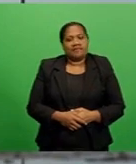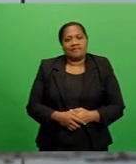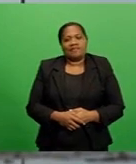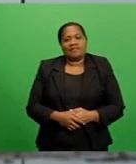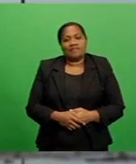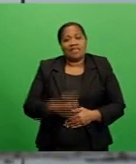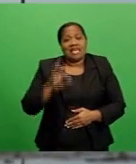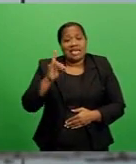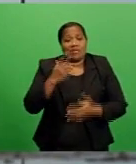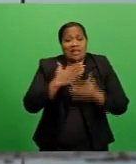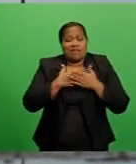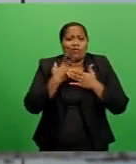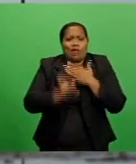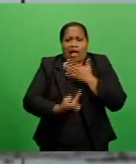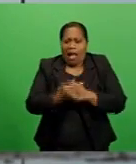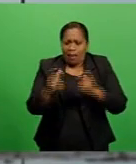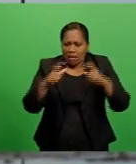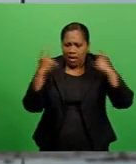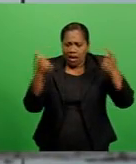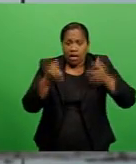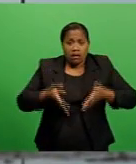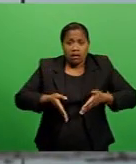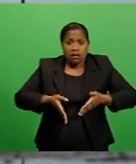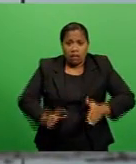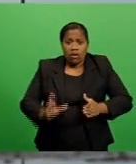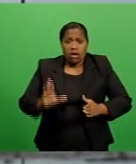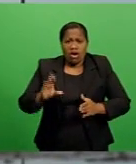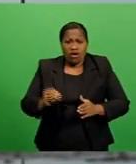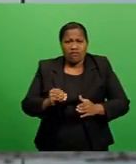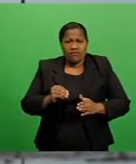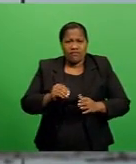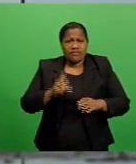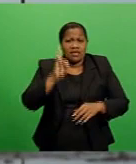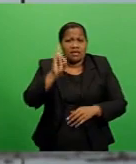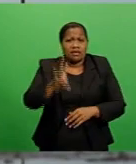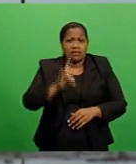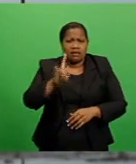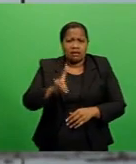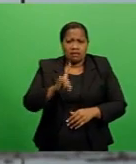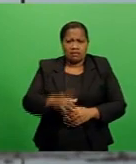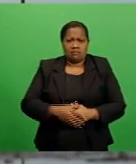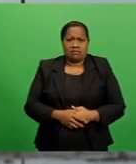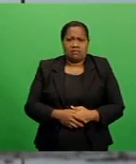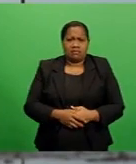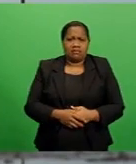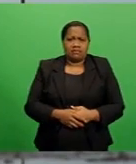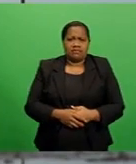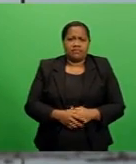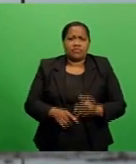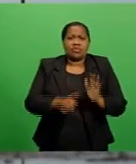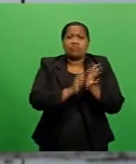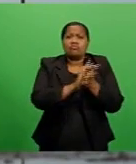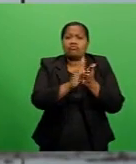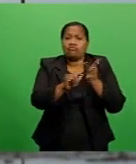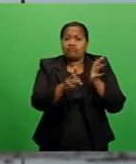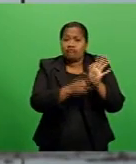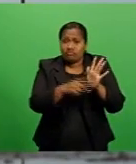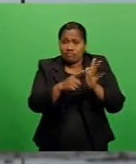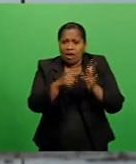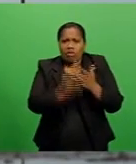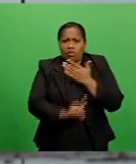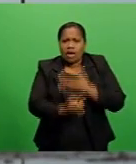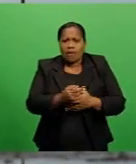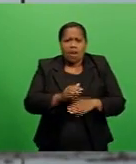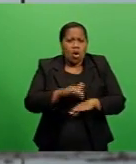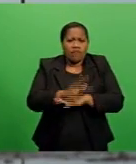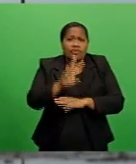Animal lovers are celebrating the birth of a rare rhinoceros on the endangered species list. The rhino is one of just over 3,000 in